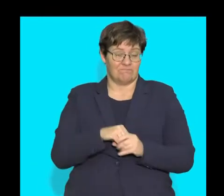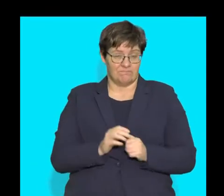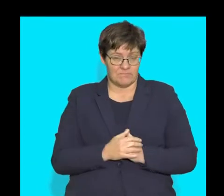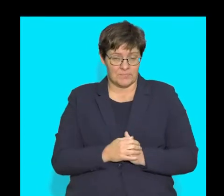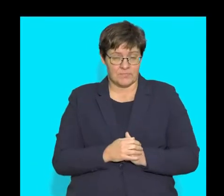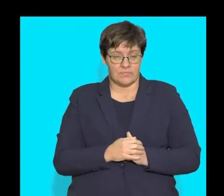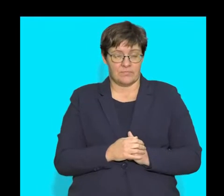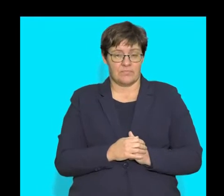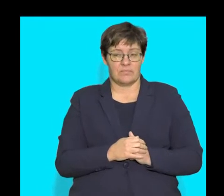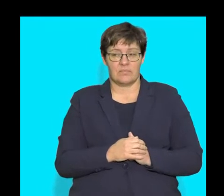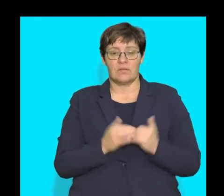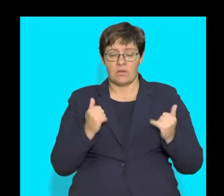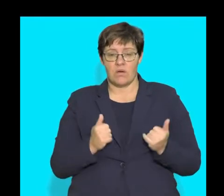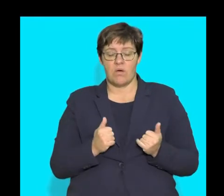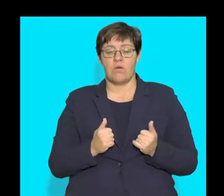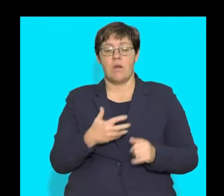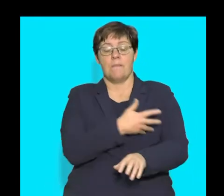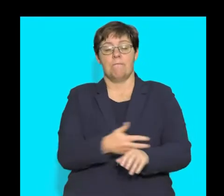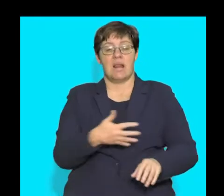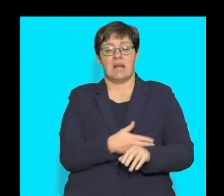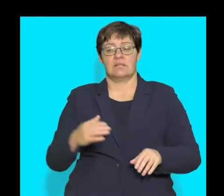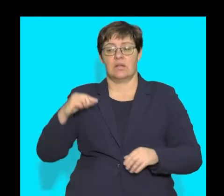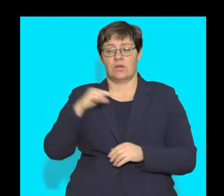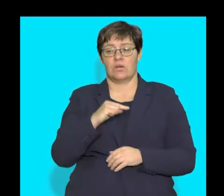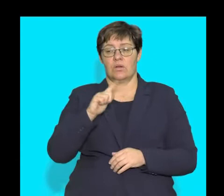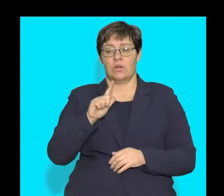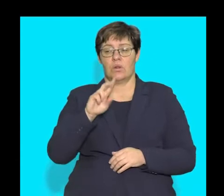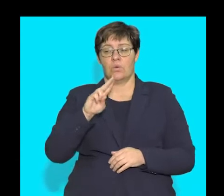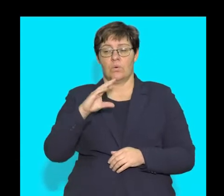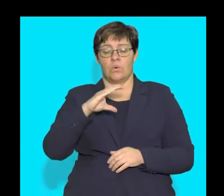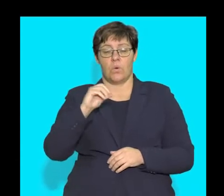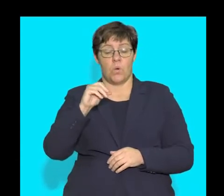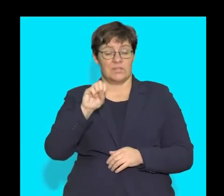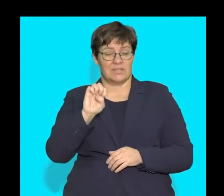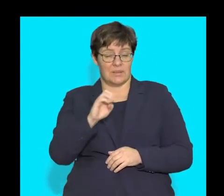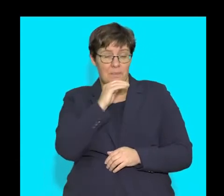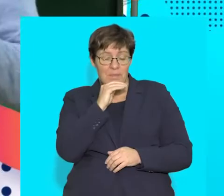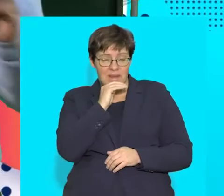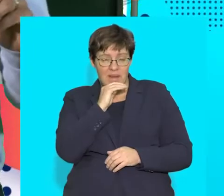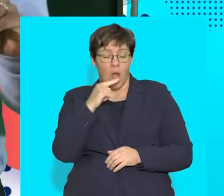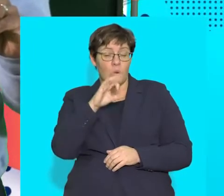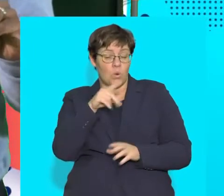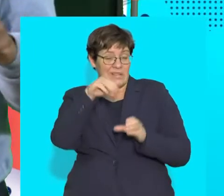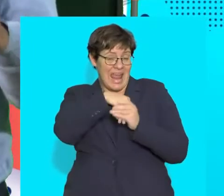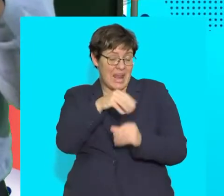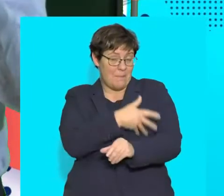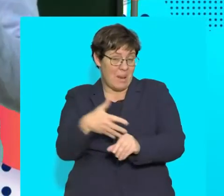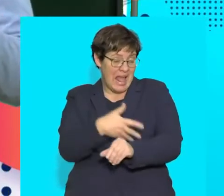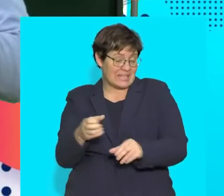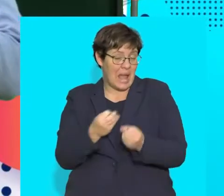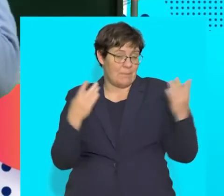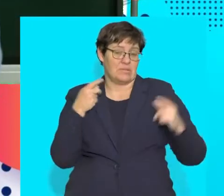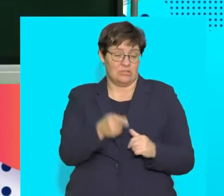Today we talk about blood glucose, and blood glucose essentially refers to the level of glucose in the blood, and that